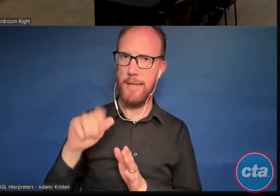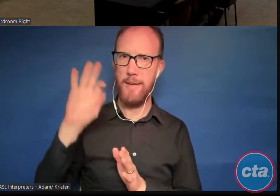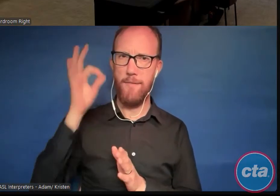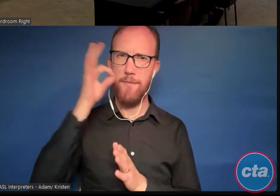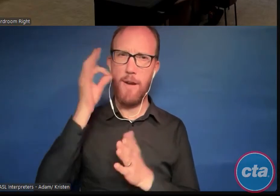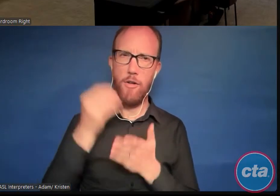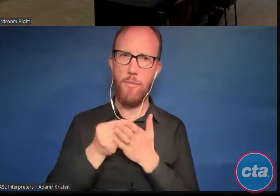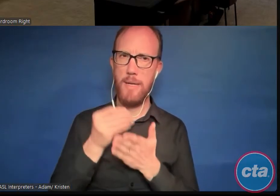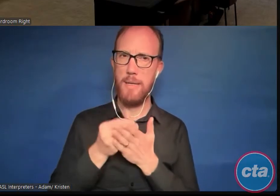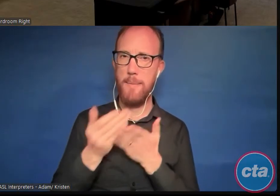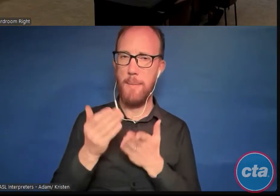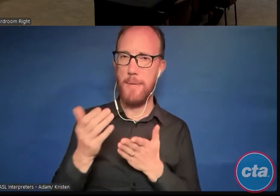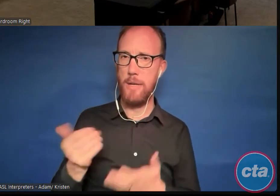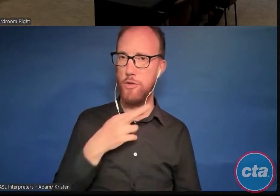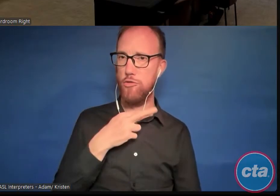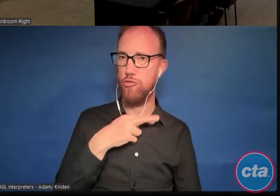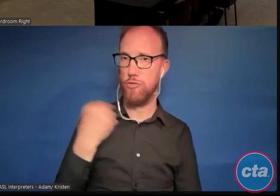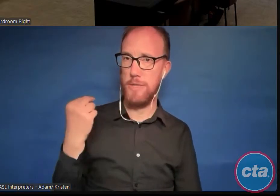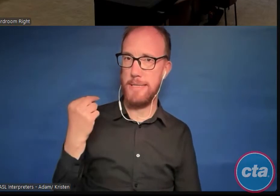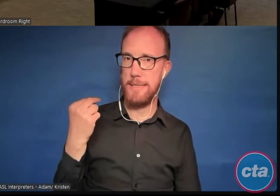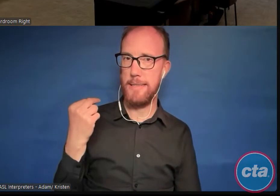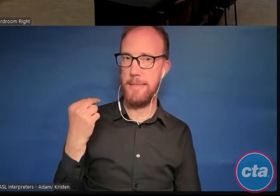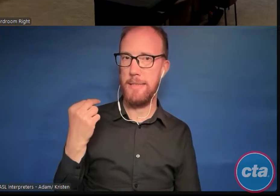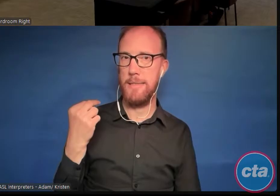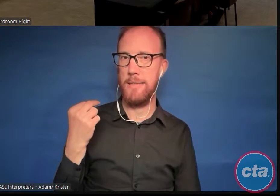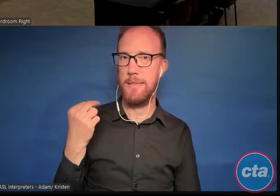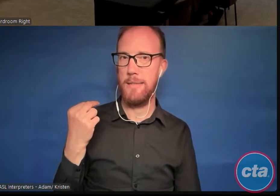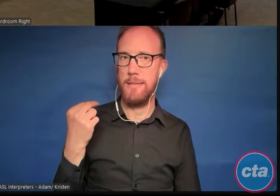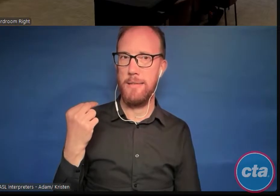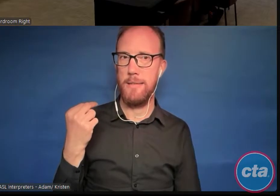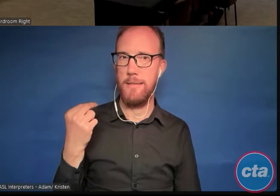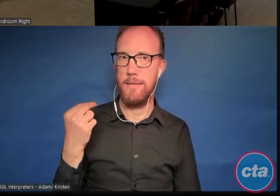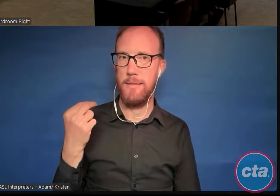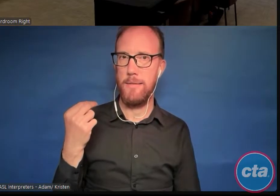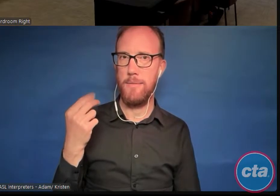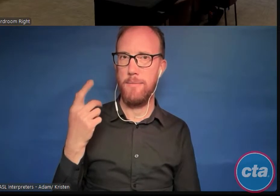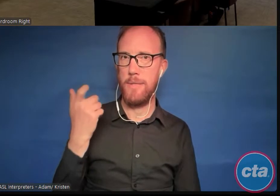risk due to having those DEI